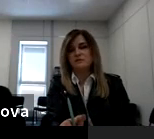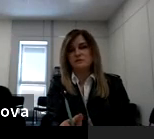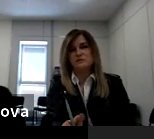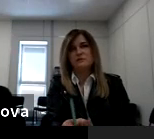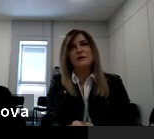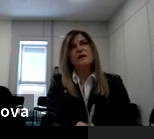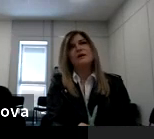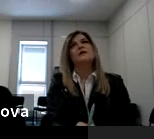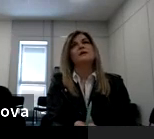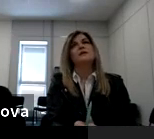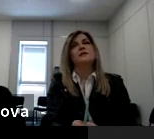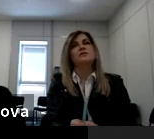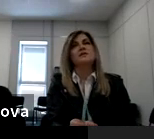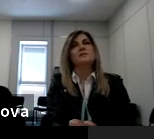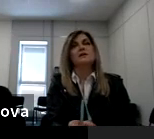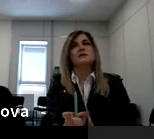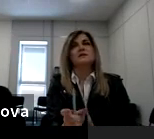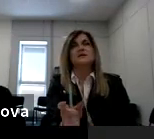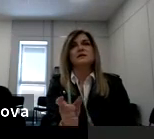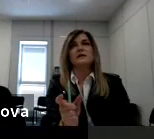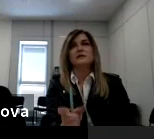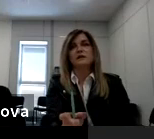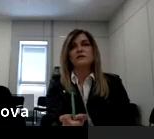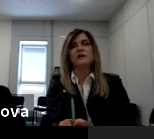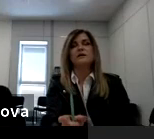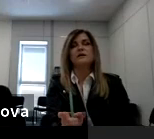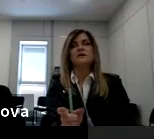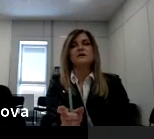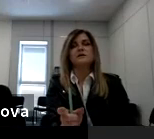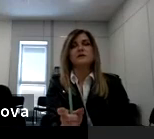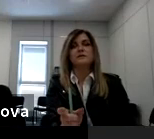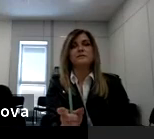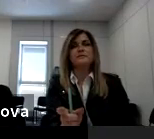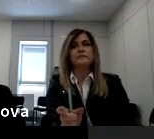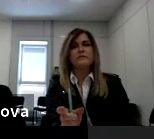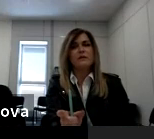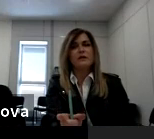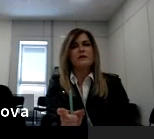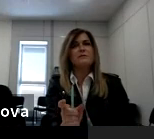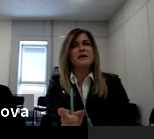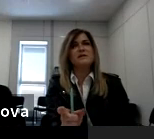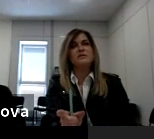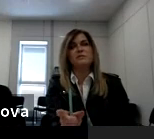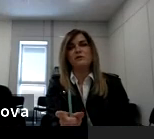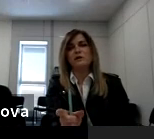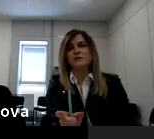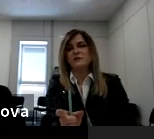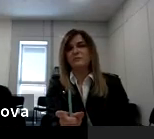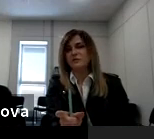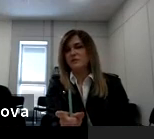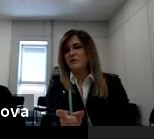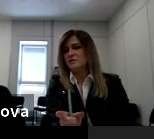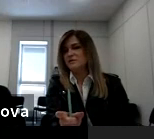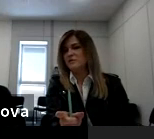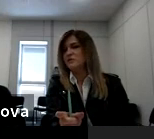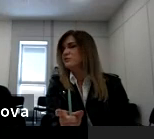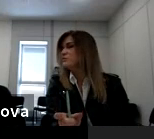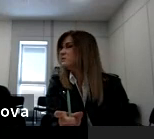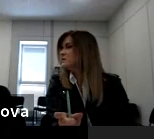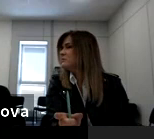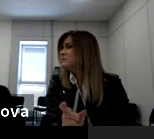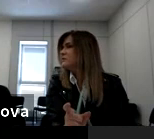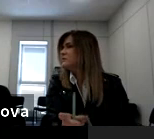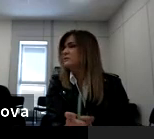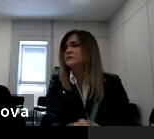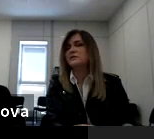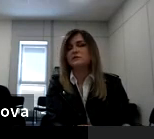and it was a must. Yes. And the second one, it's consumption, maximum power consumption. Yes. So it should